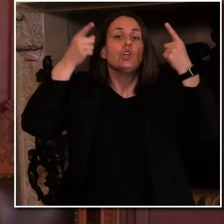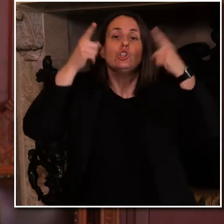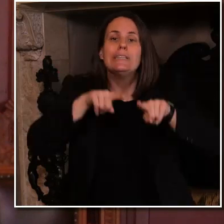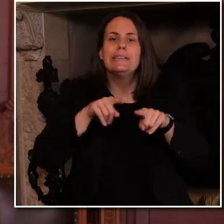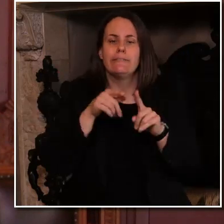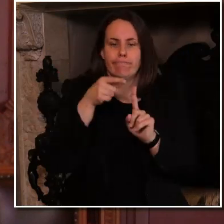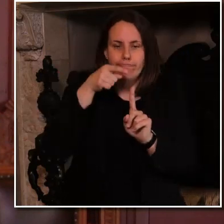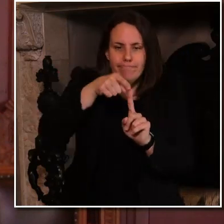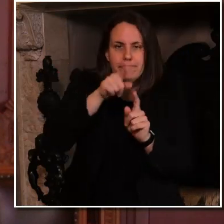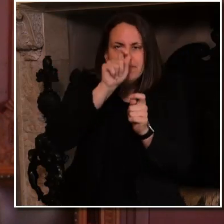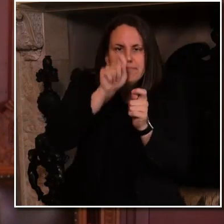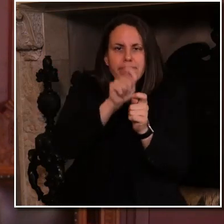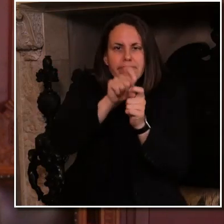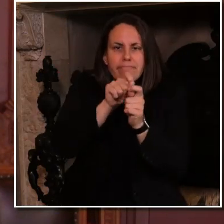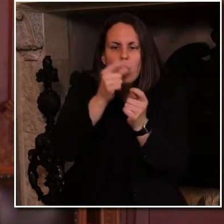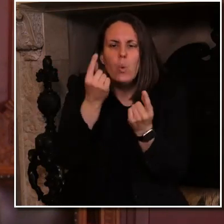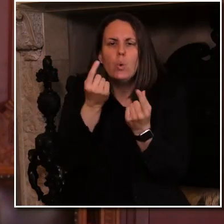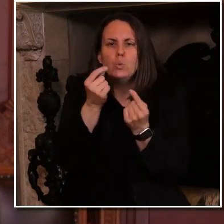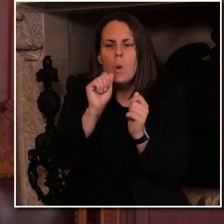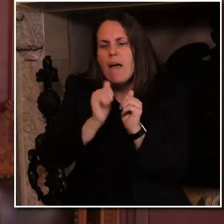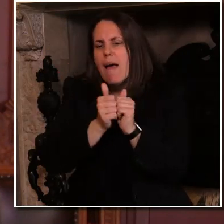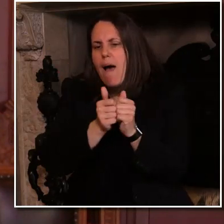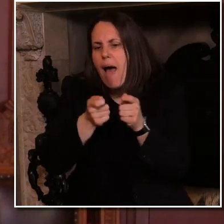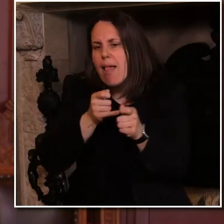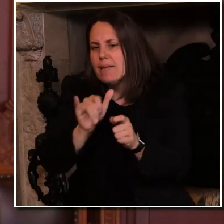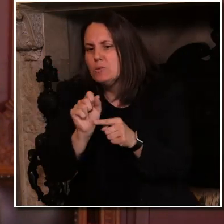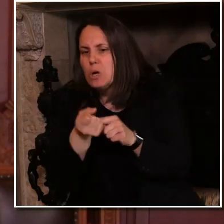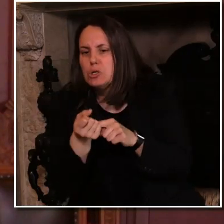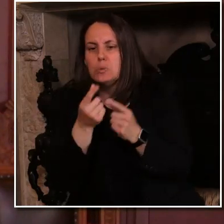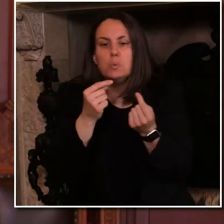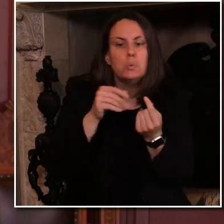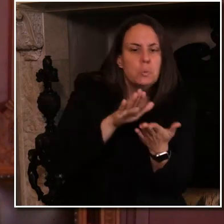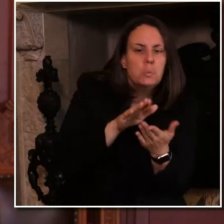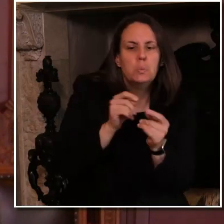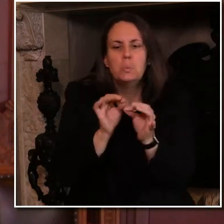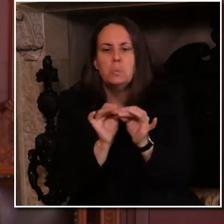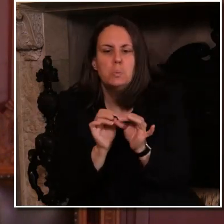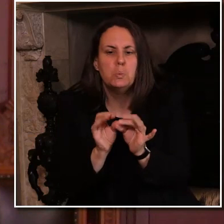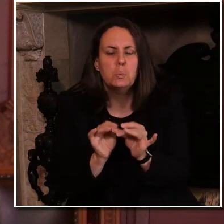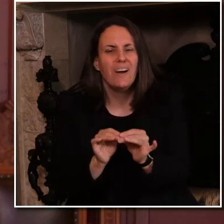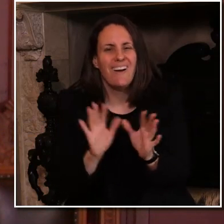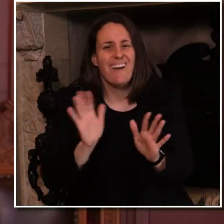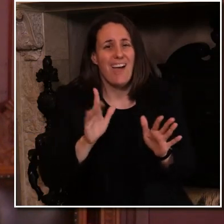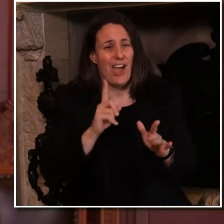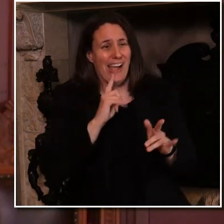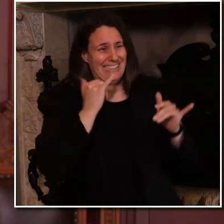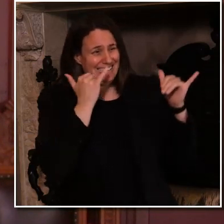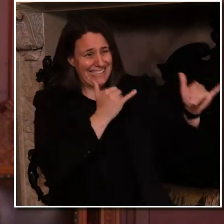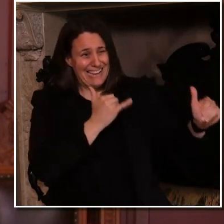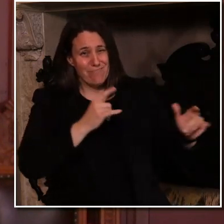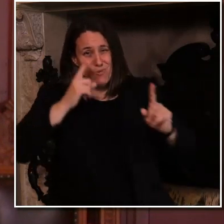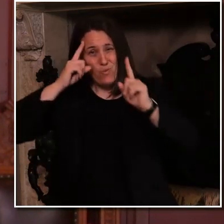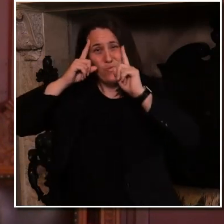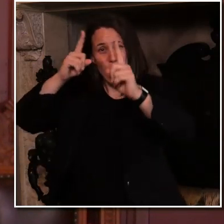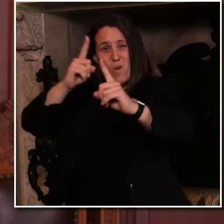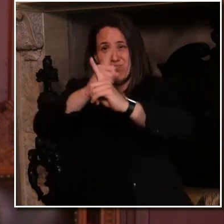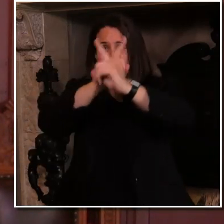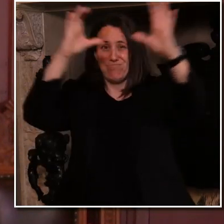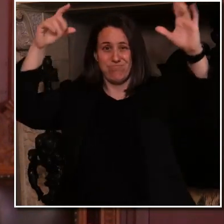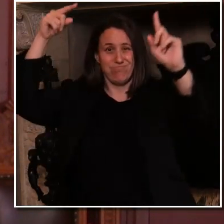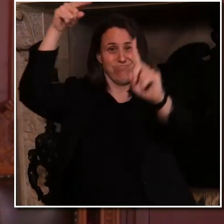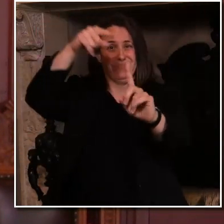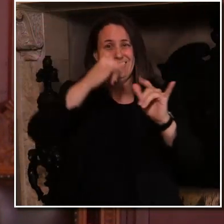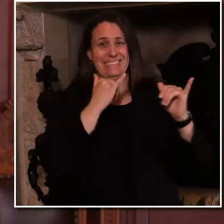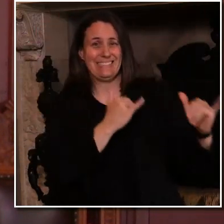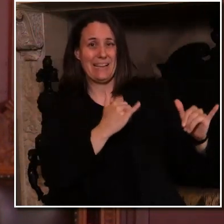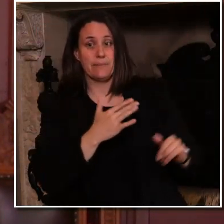let's talk about it. That's how negotiations work. I've negotiated when I was a teacher and when I was an administrator on both